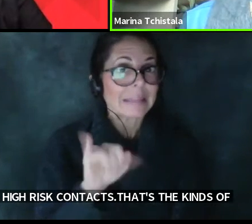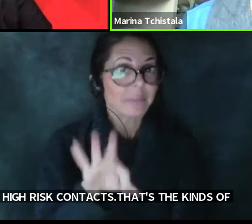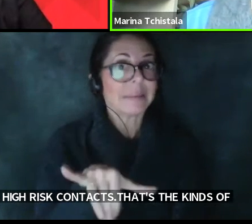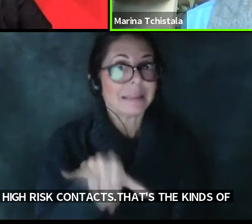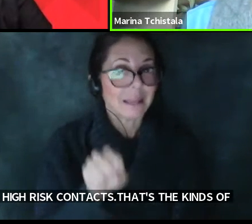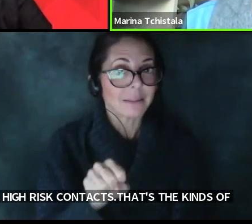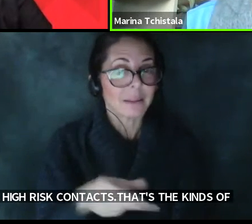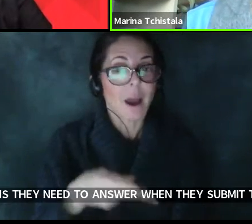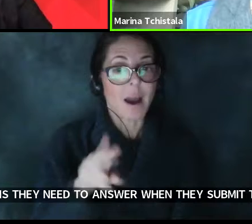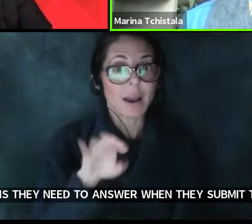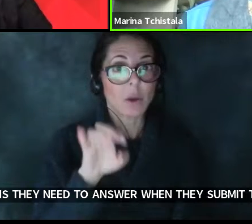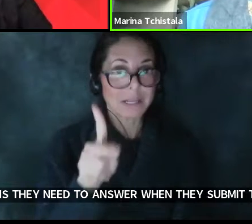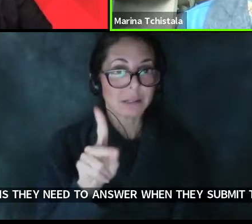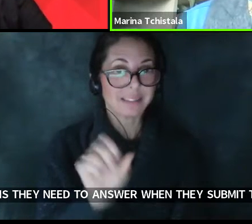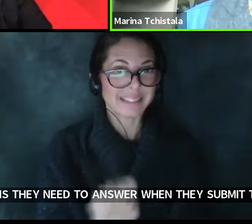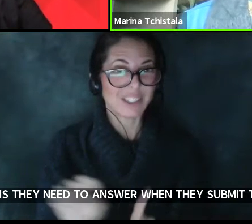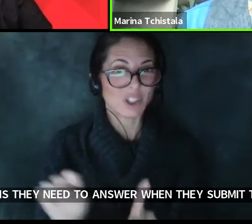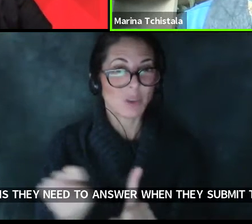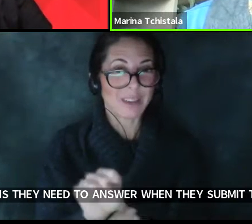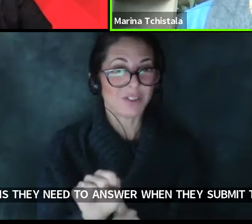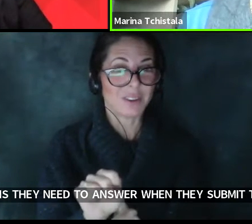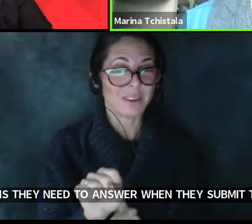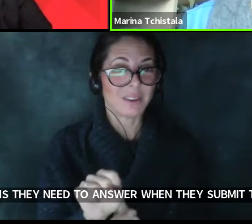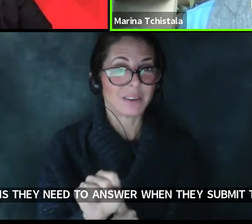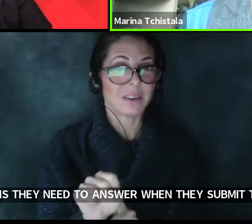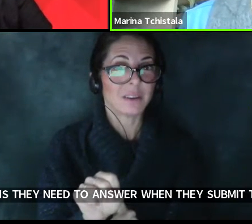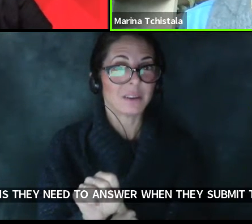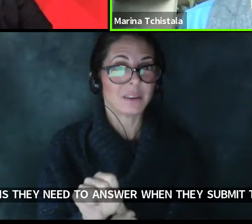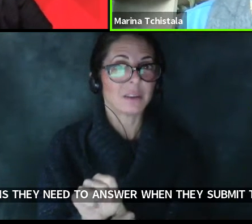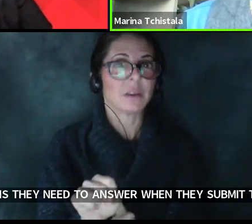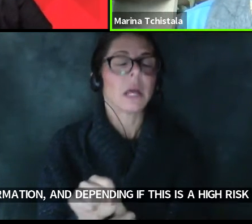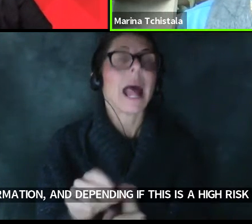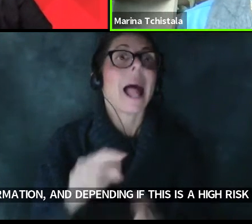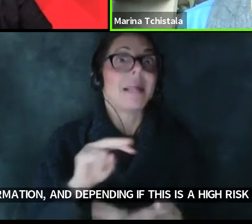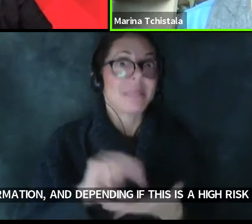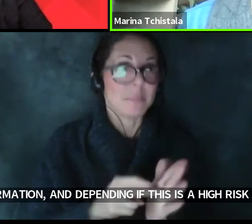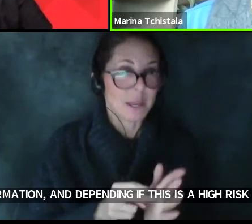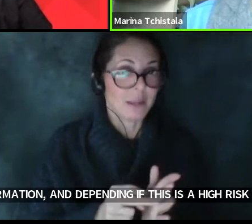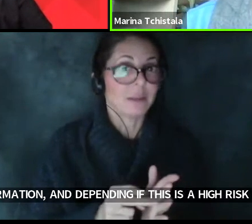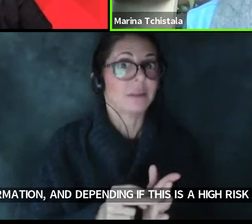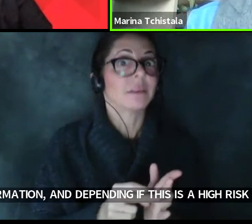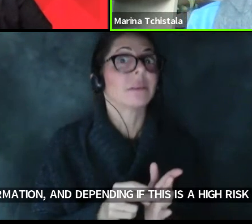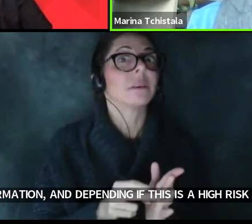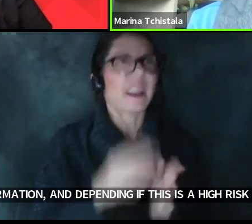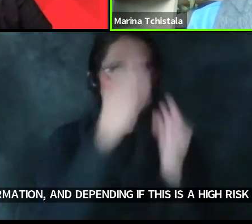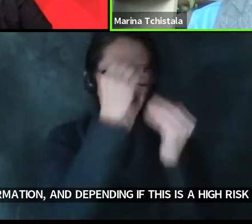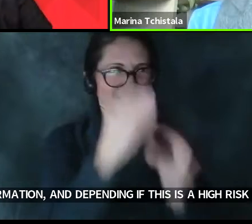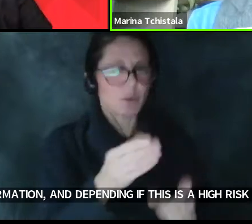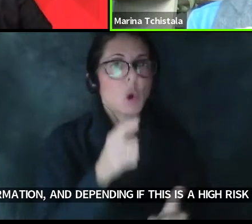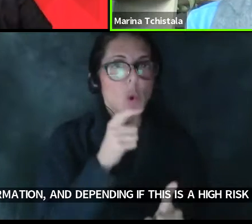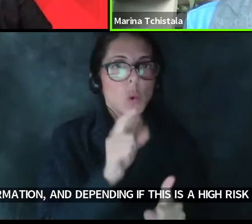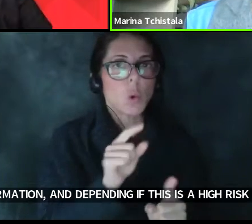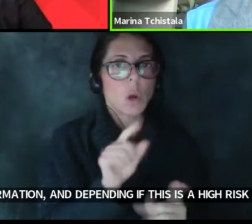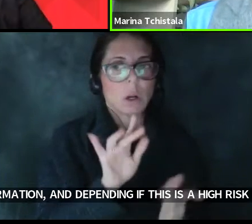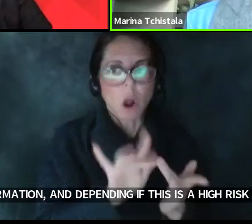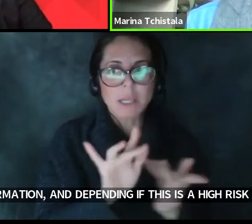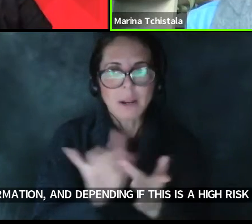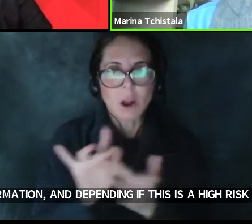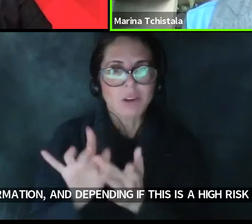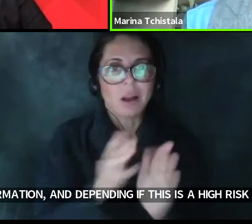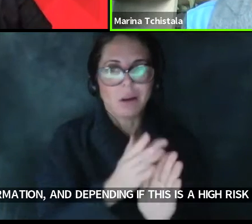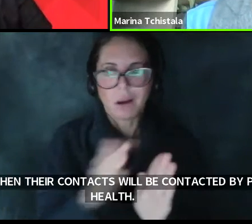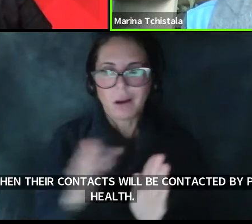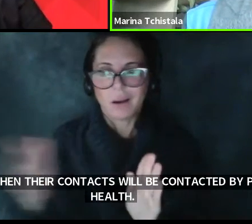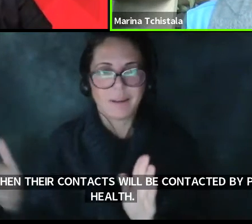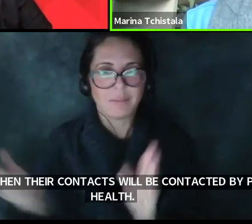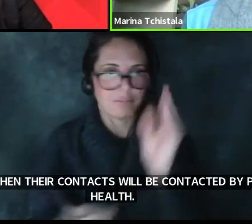context, then the contacts will be contacted by public health. If this is a regular